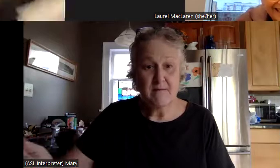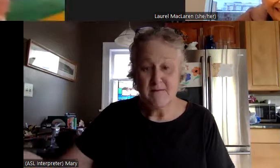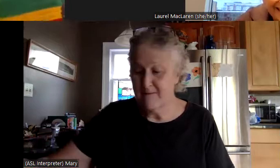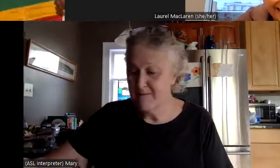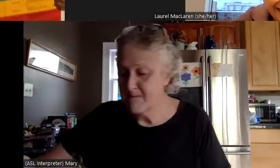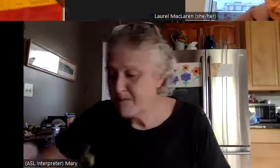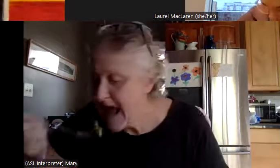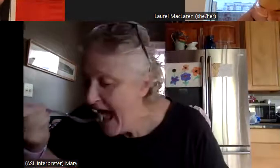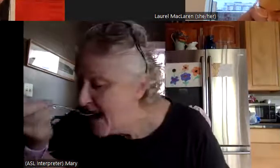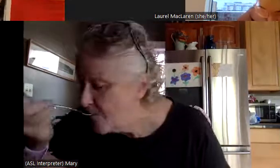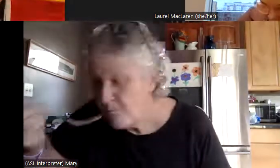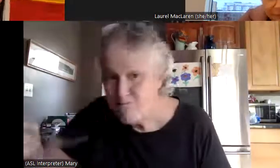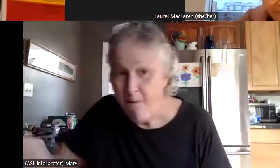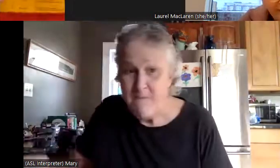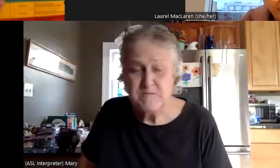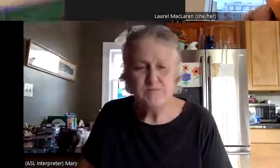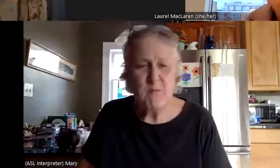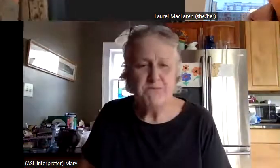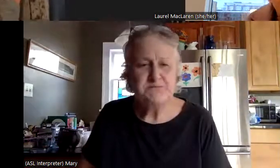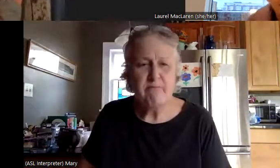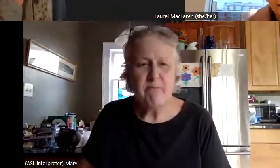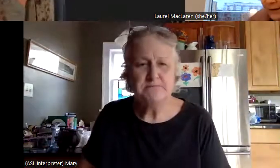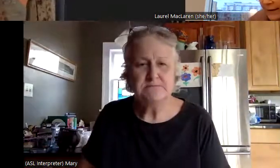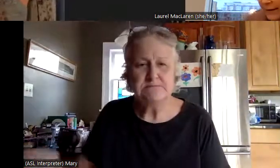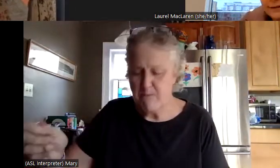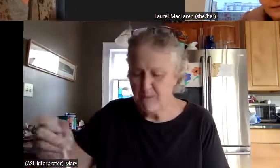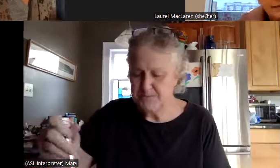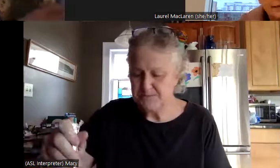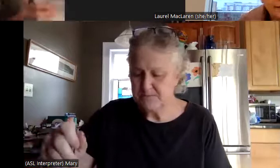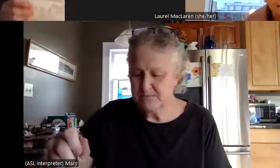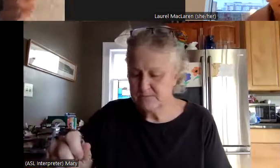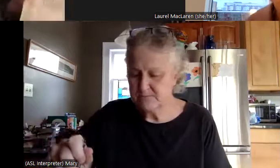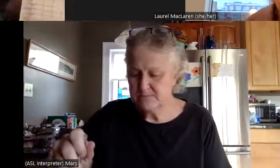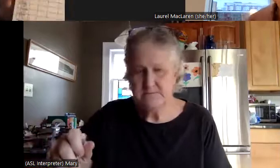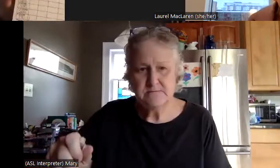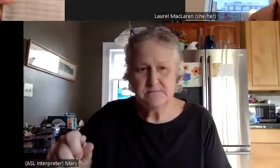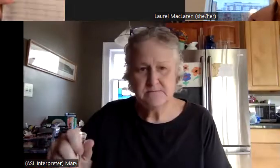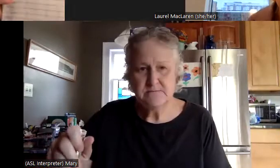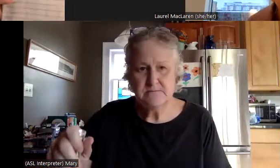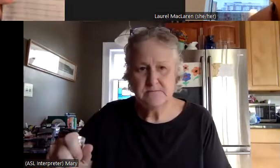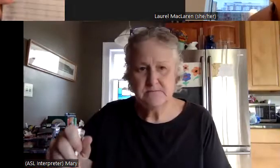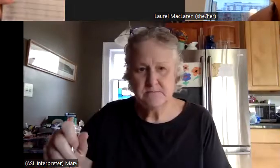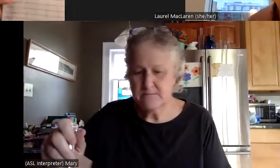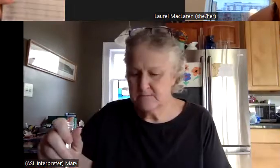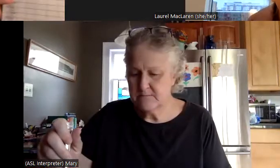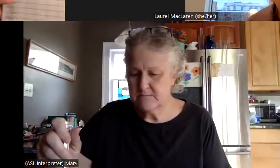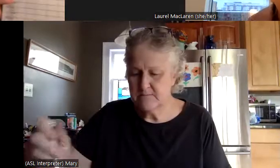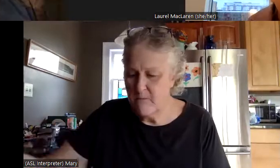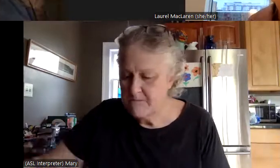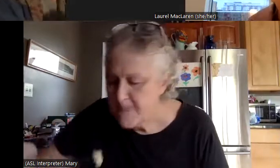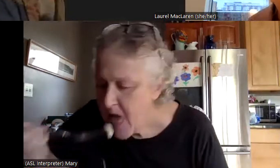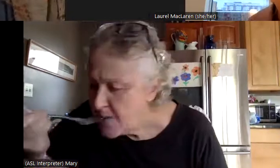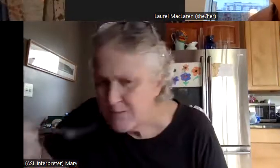I have my trusty guide here. I went to get this is my pain